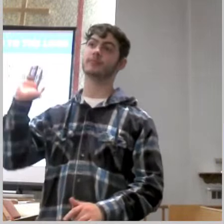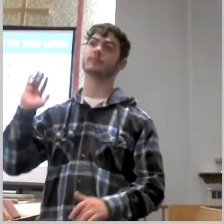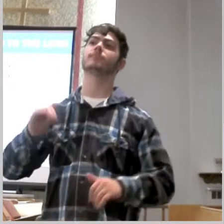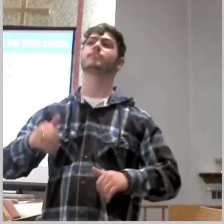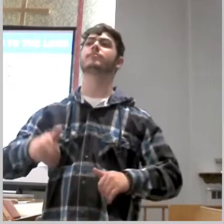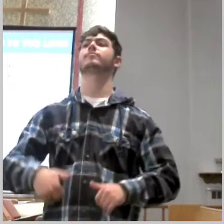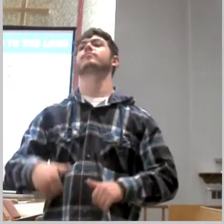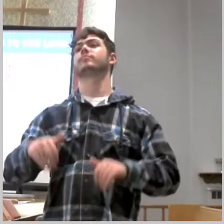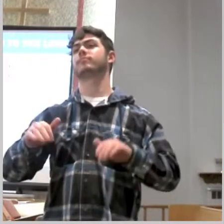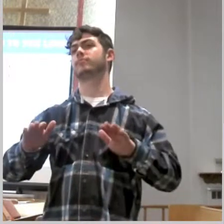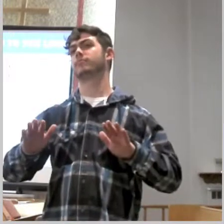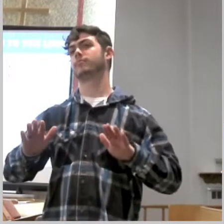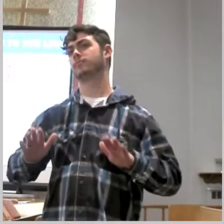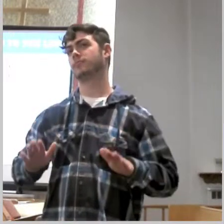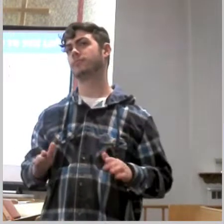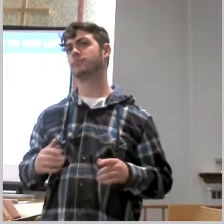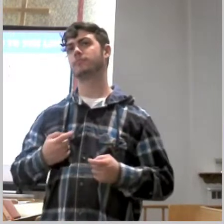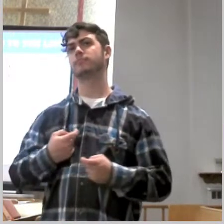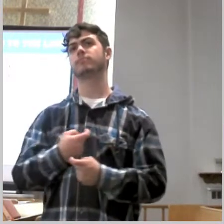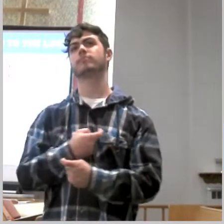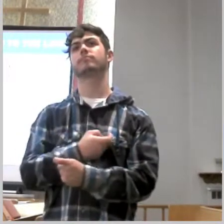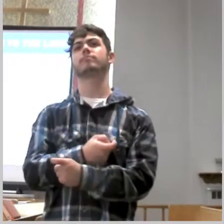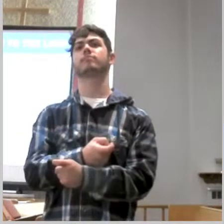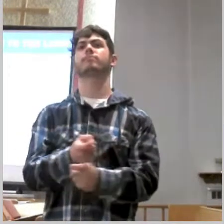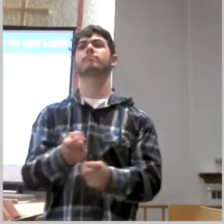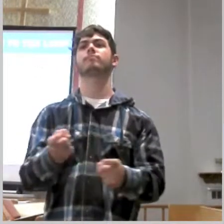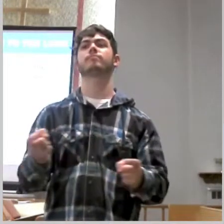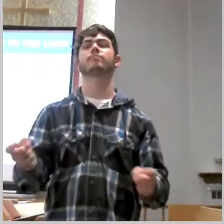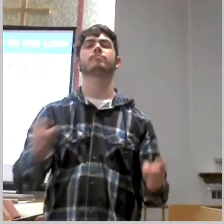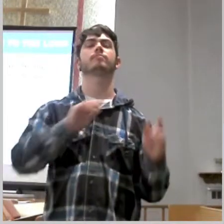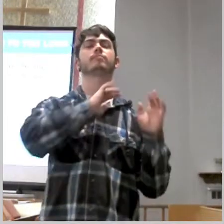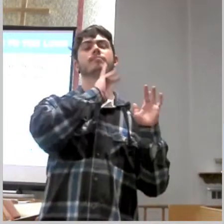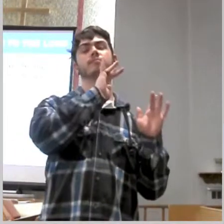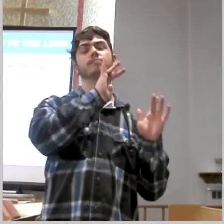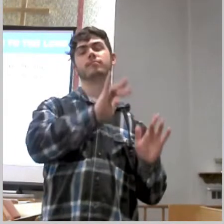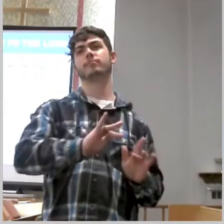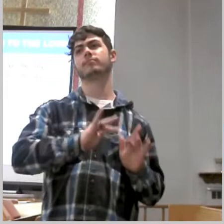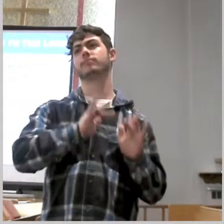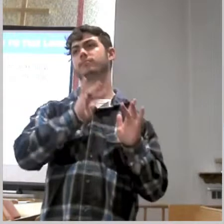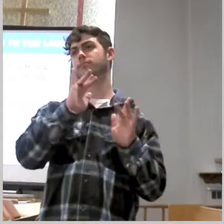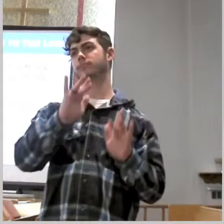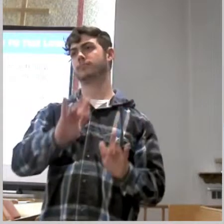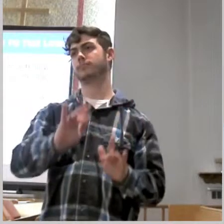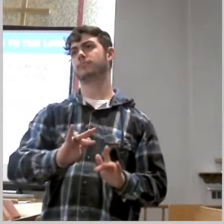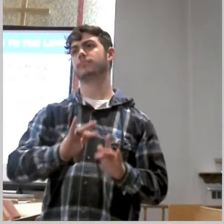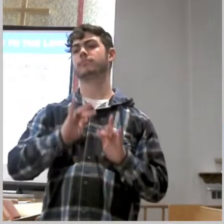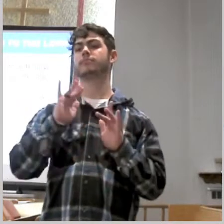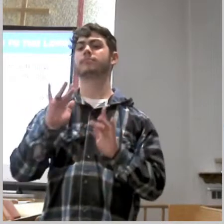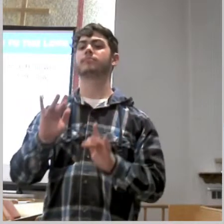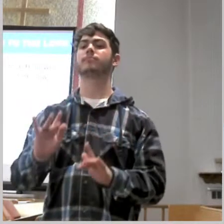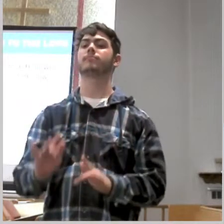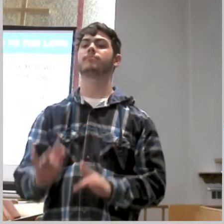flowing. Mercy is flowing from his throne.